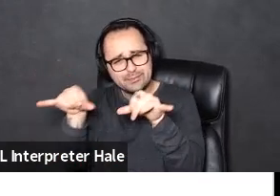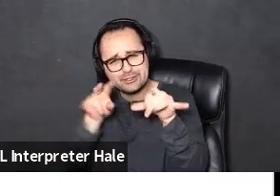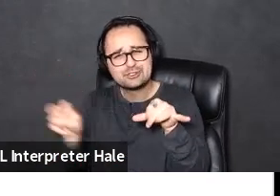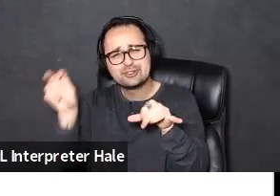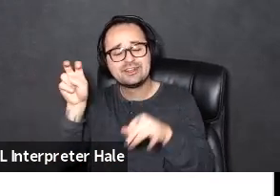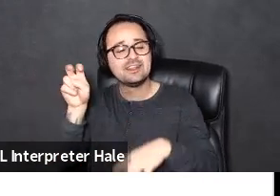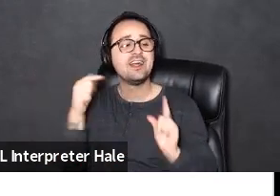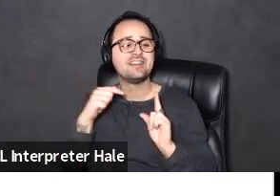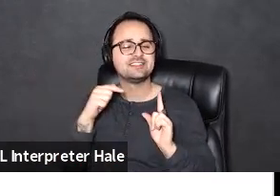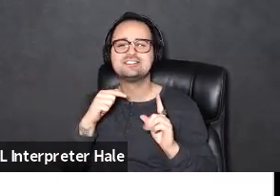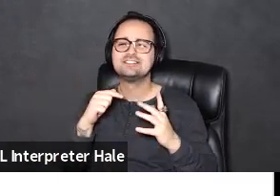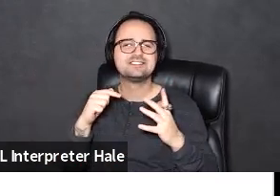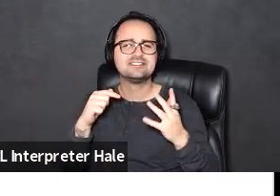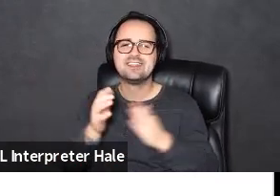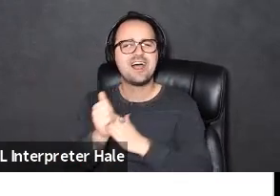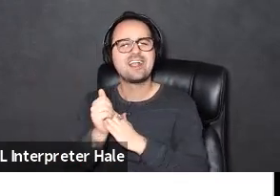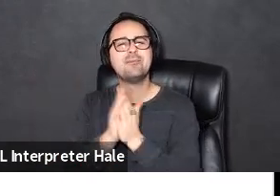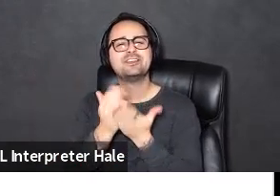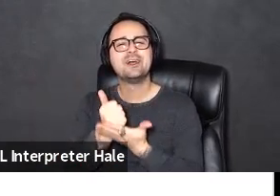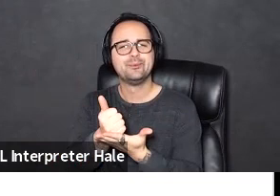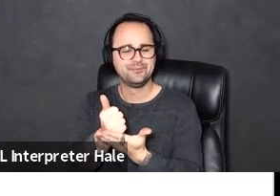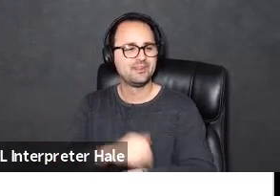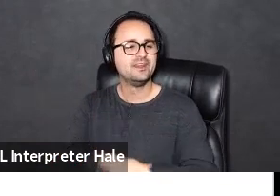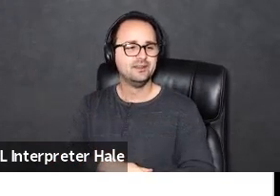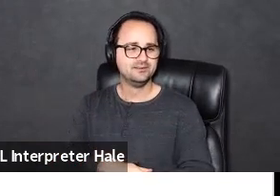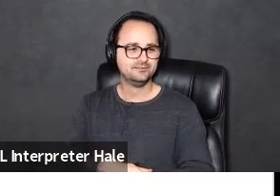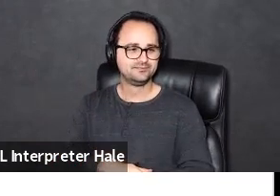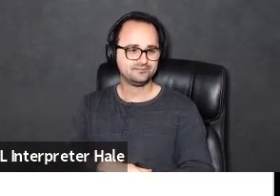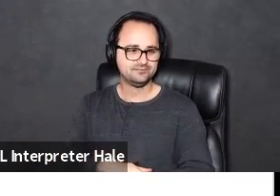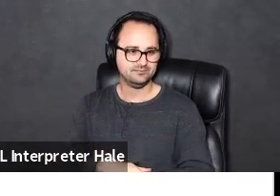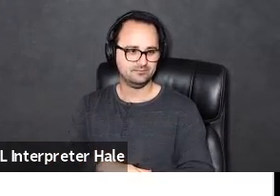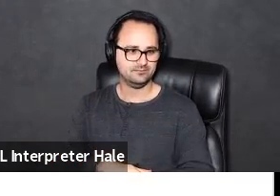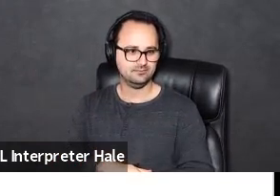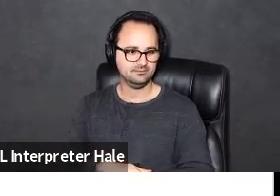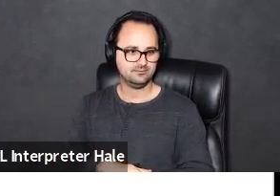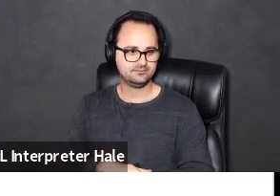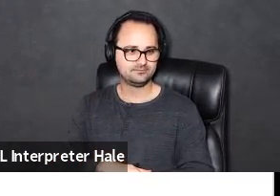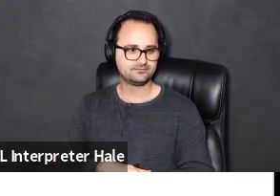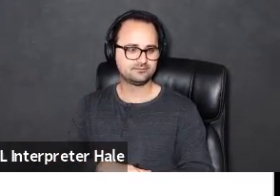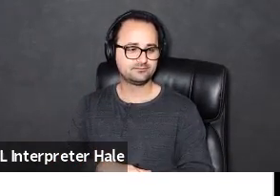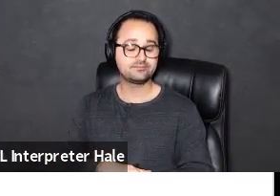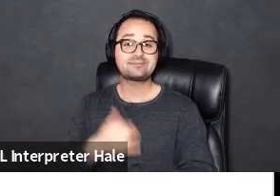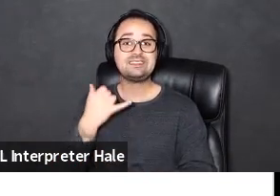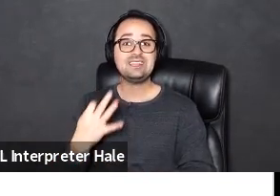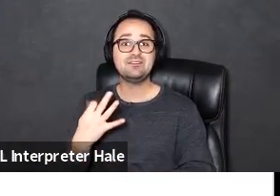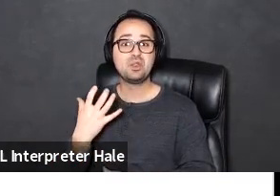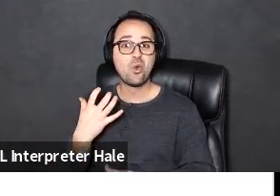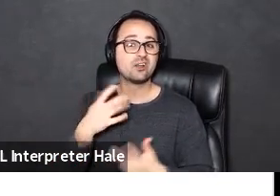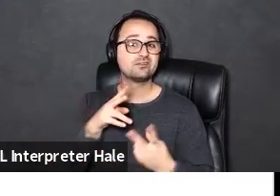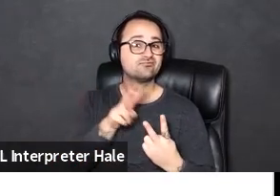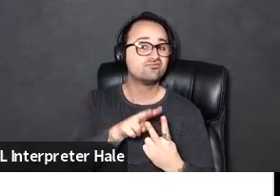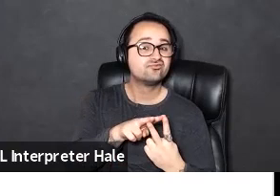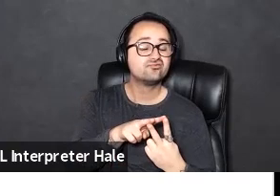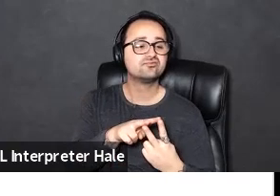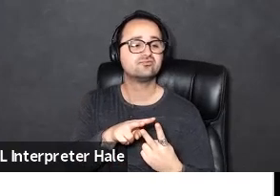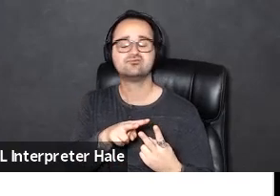sort of that guideline to sort of help you get through that. And really all you got to do is if you want to get a hold of this or you take us up on